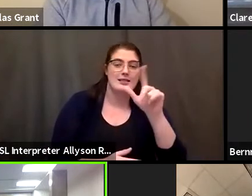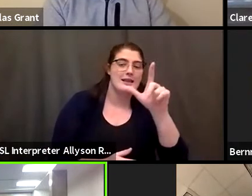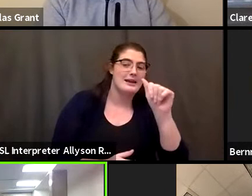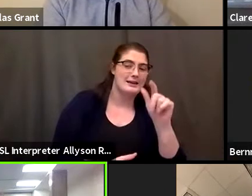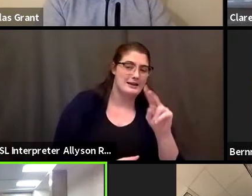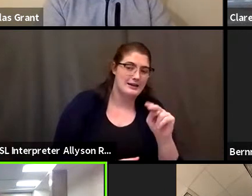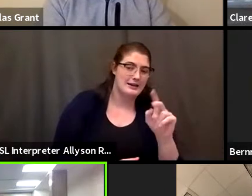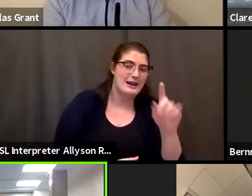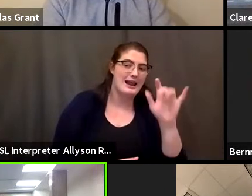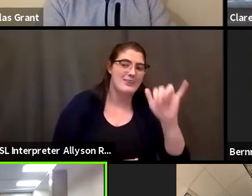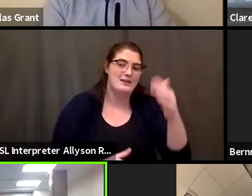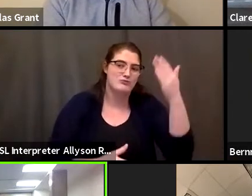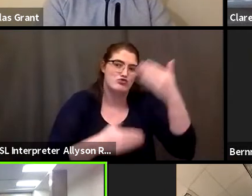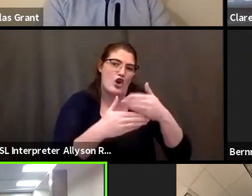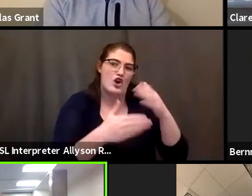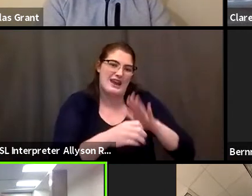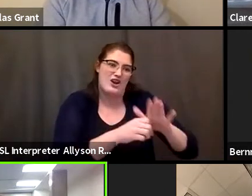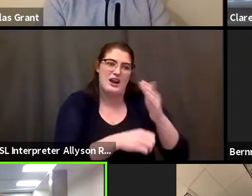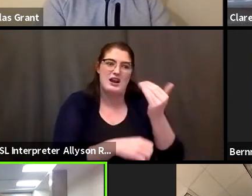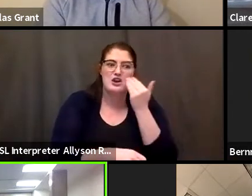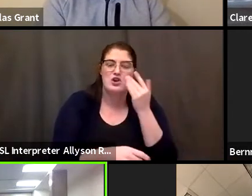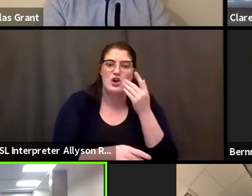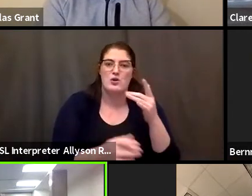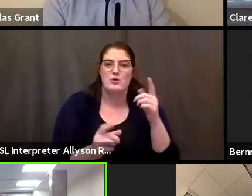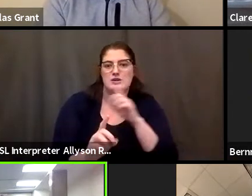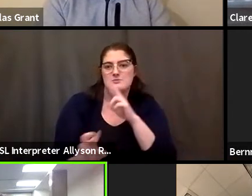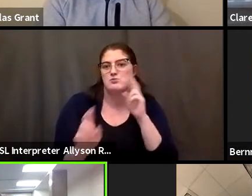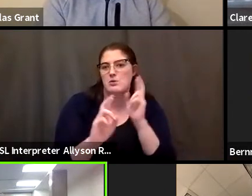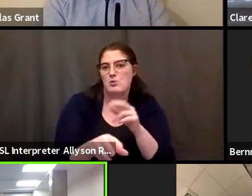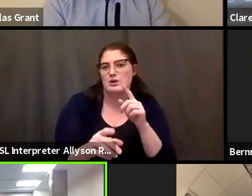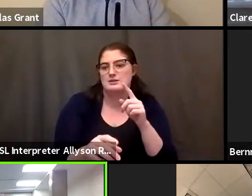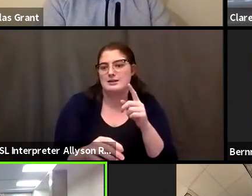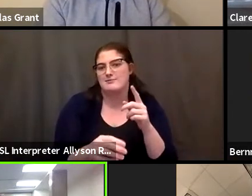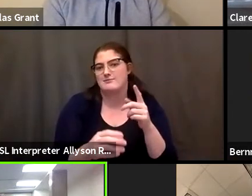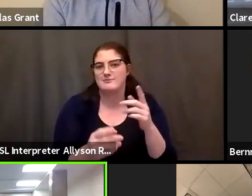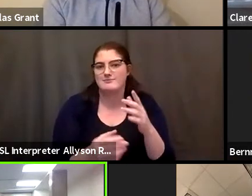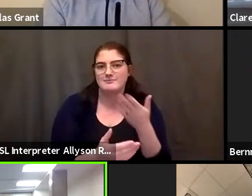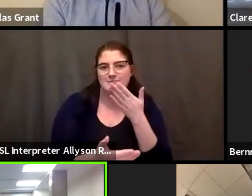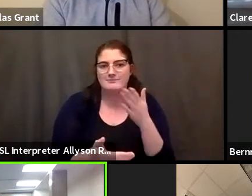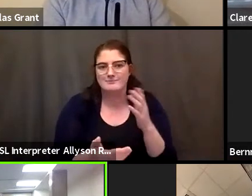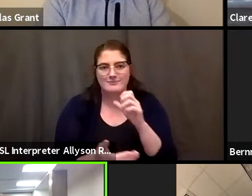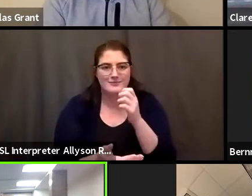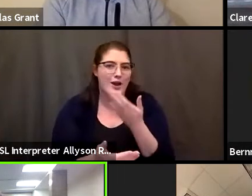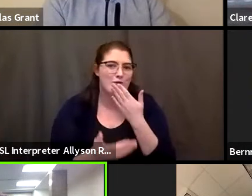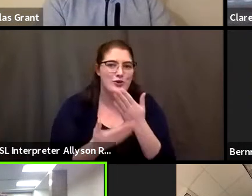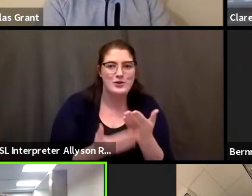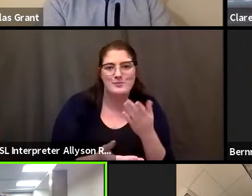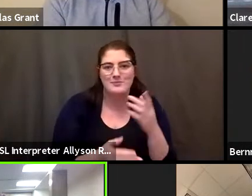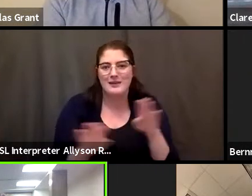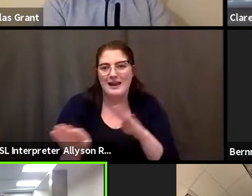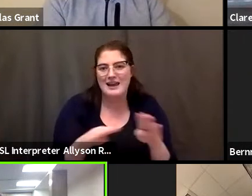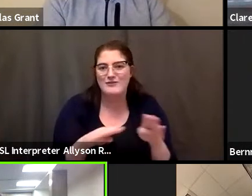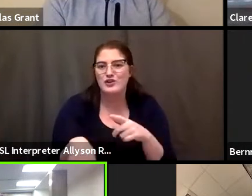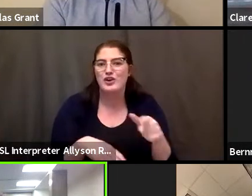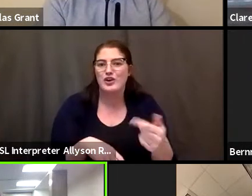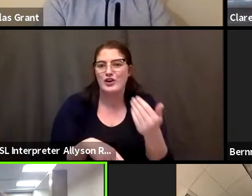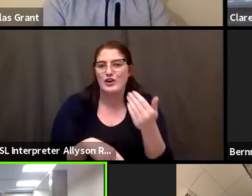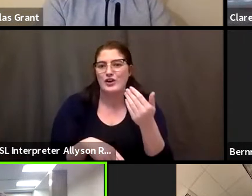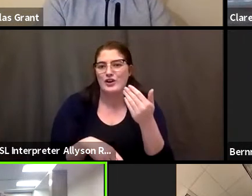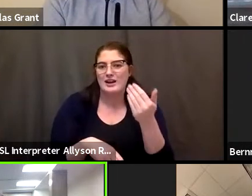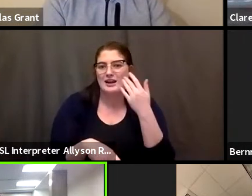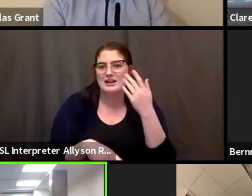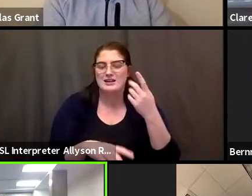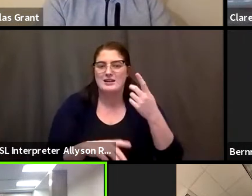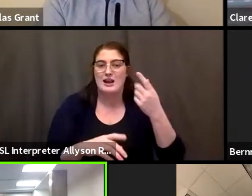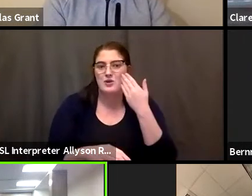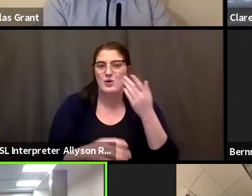reports of illicit behavior. It took us about 3 months of constant reporting to finally get the little strip of land between the fence and the